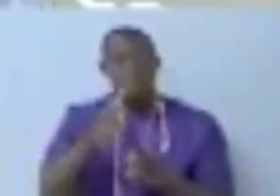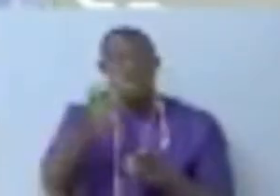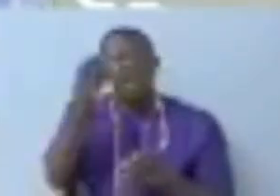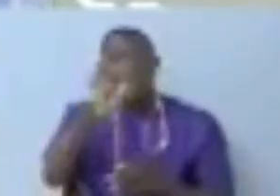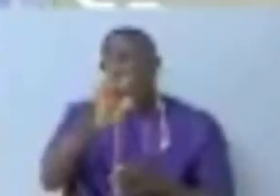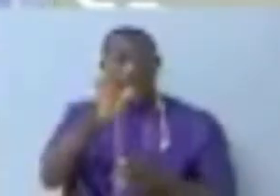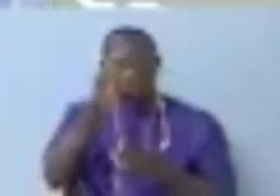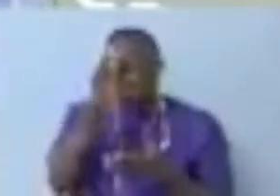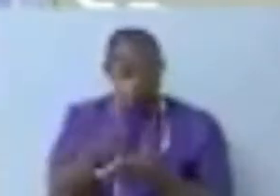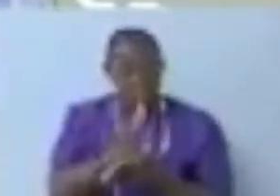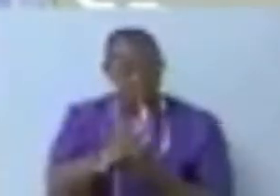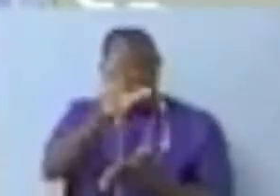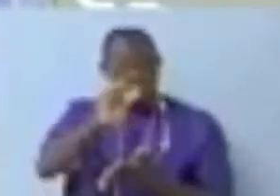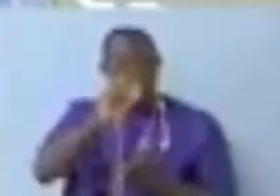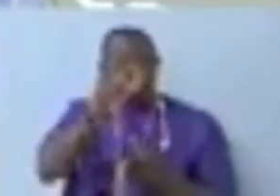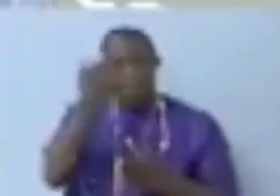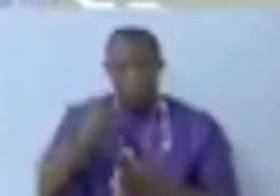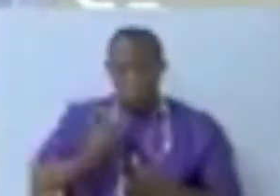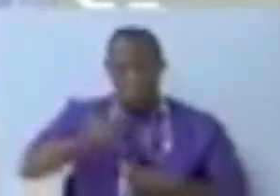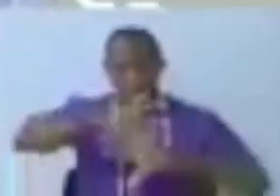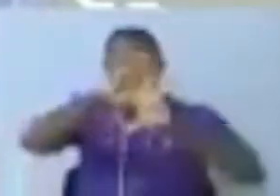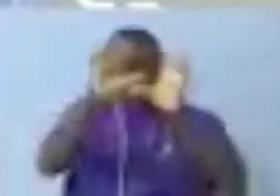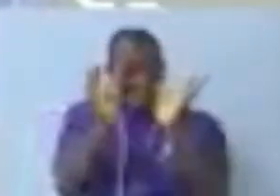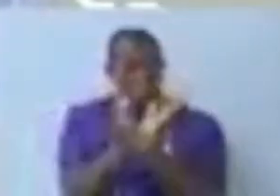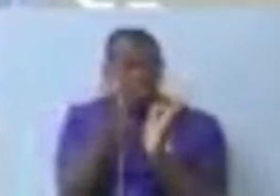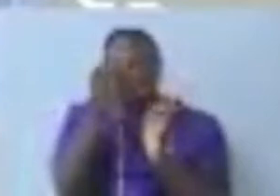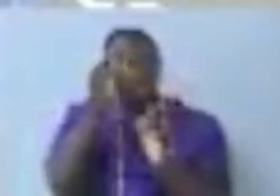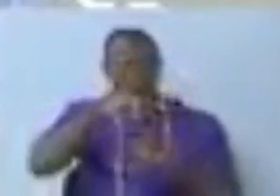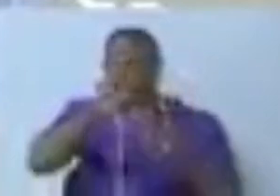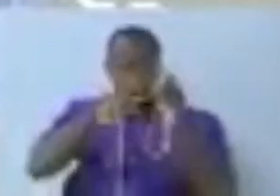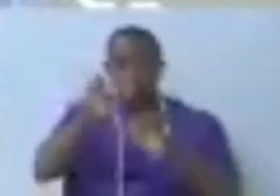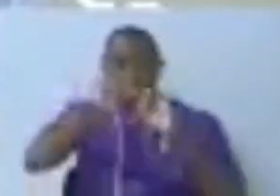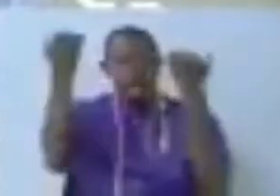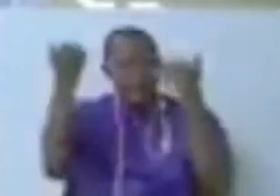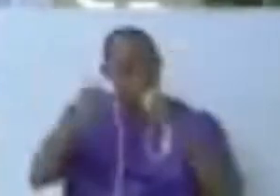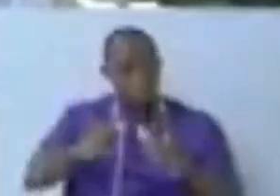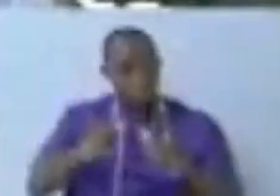obviously, if it was done publicly, you would have known.